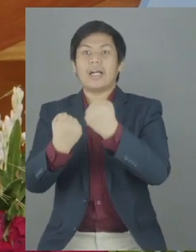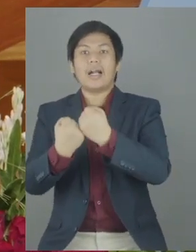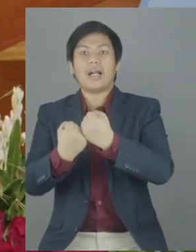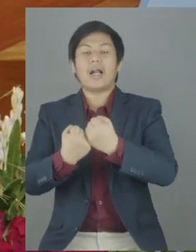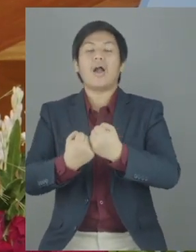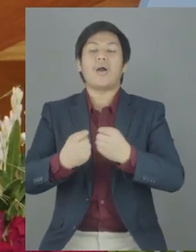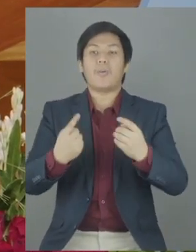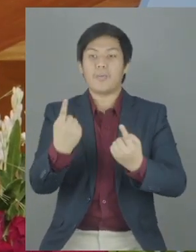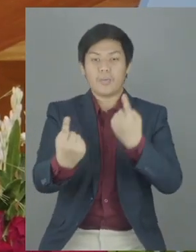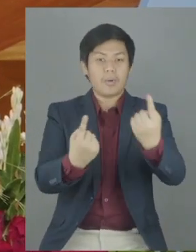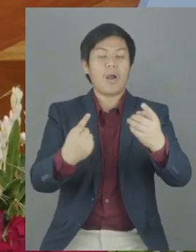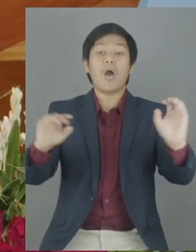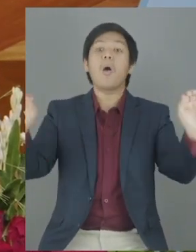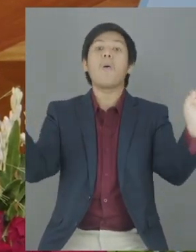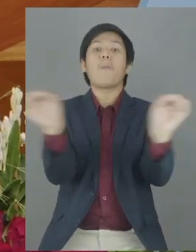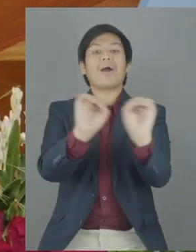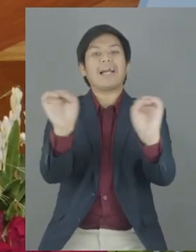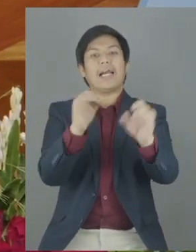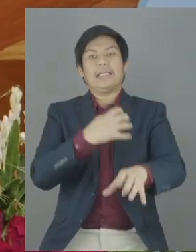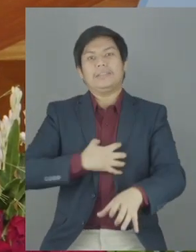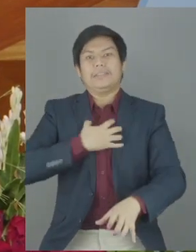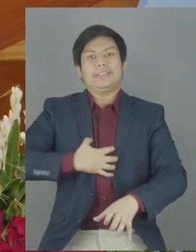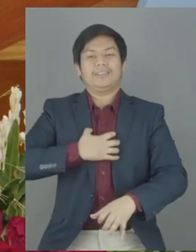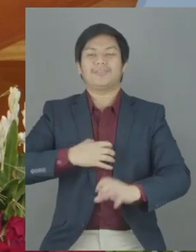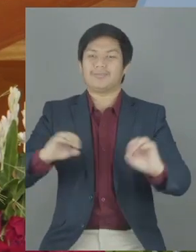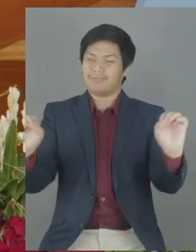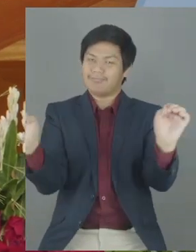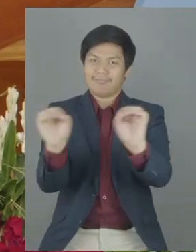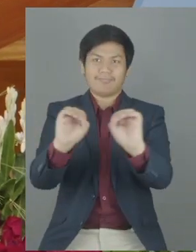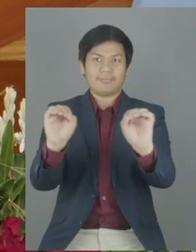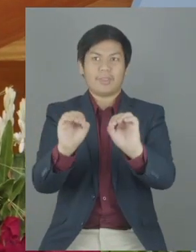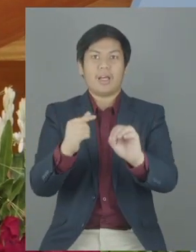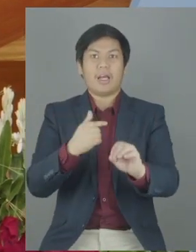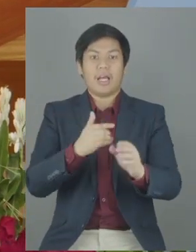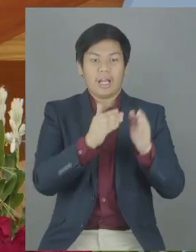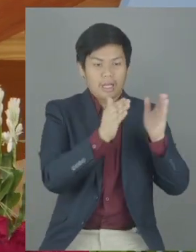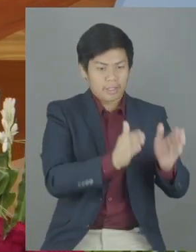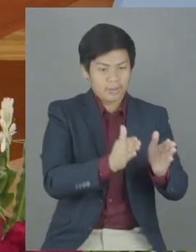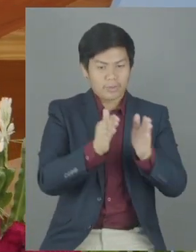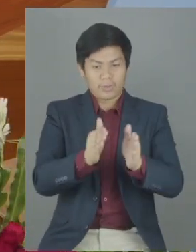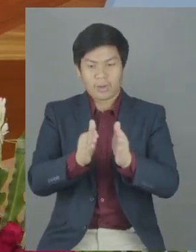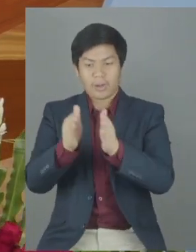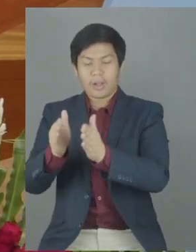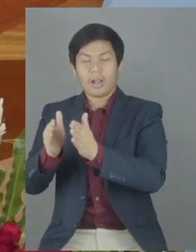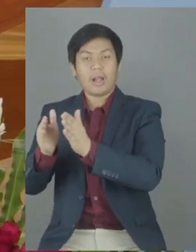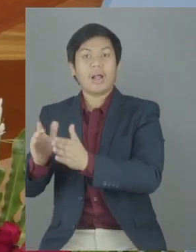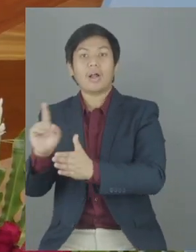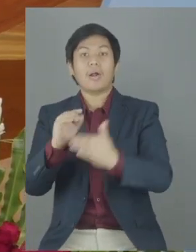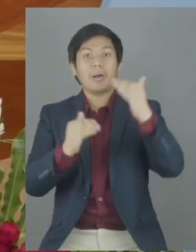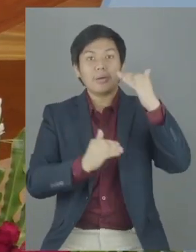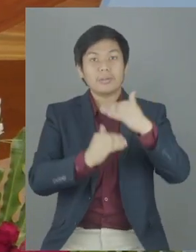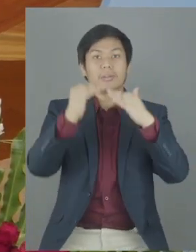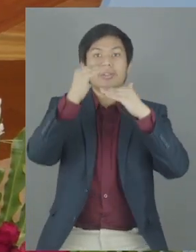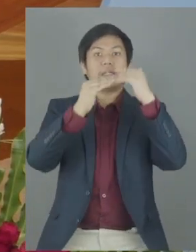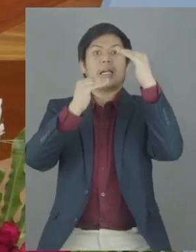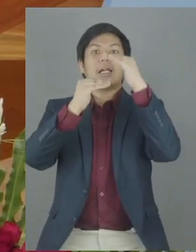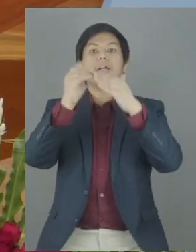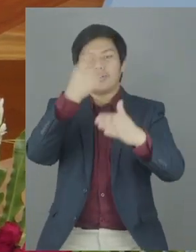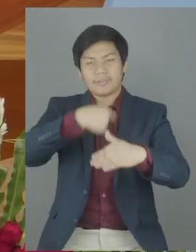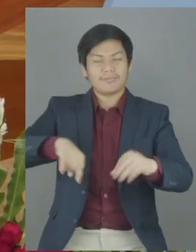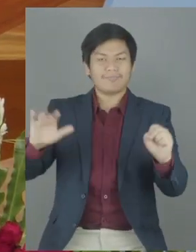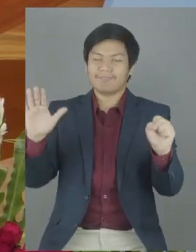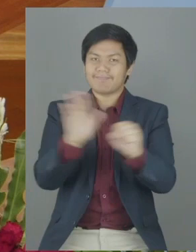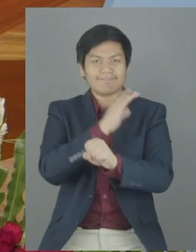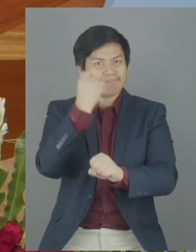grumbling. So the movement of thought or logic is it builds up until we fully understand what